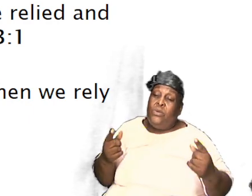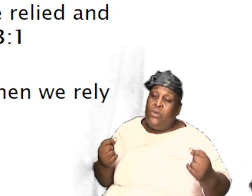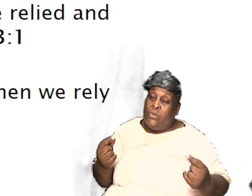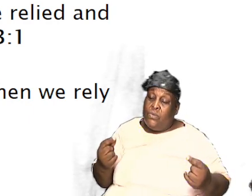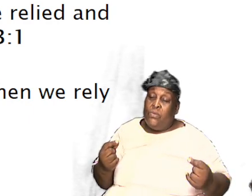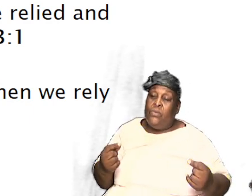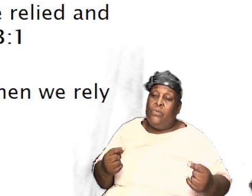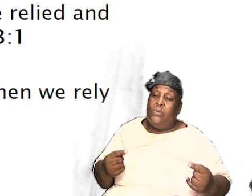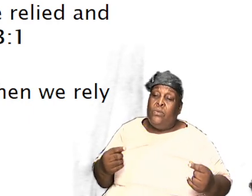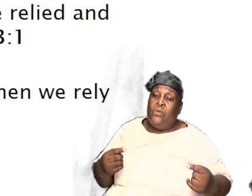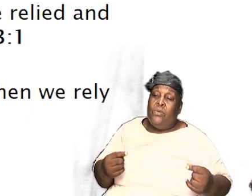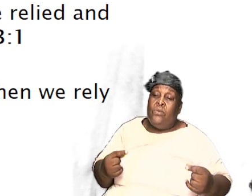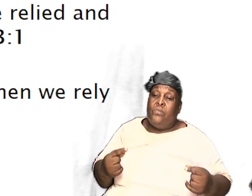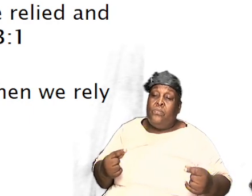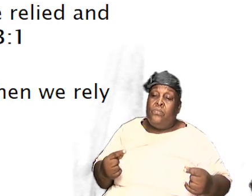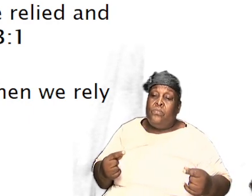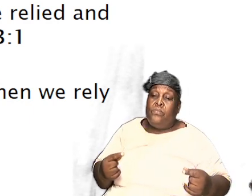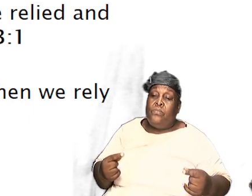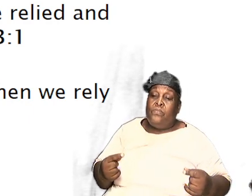Whatever we do,